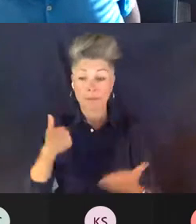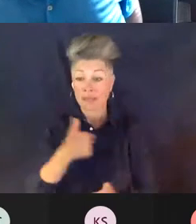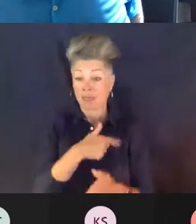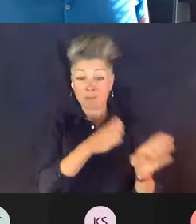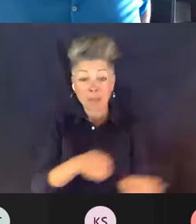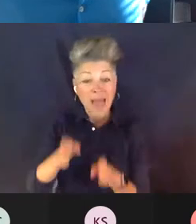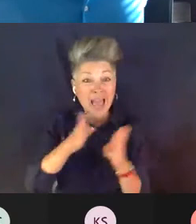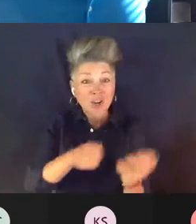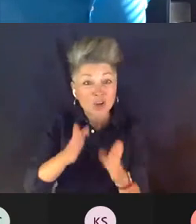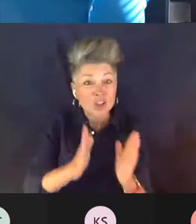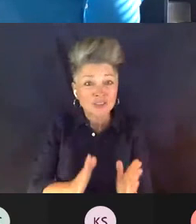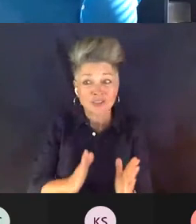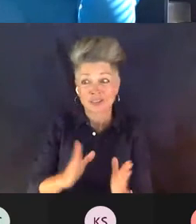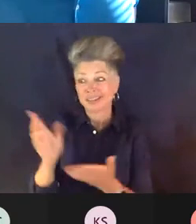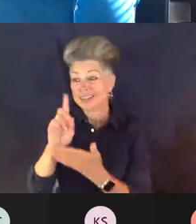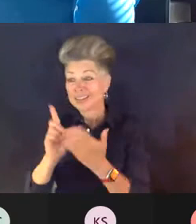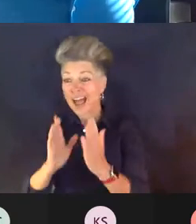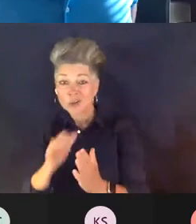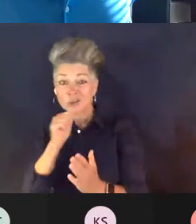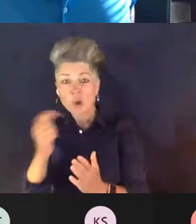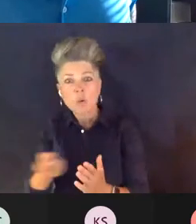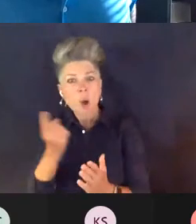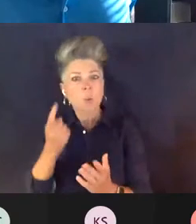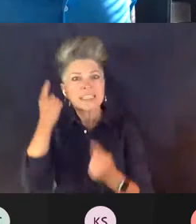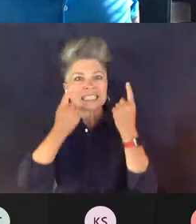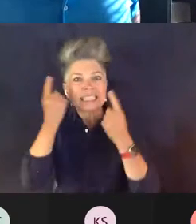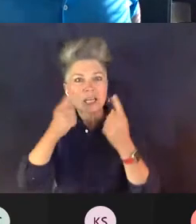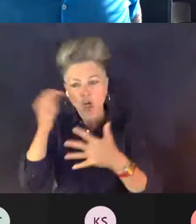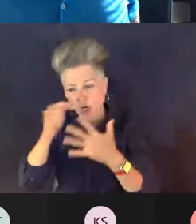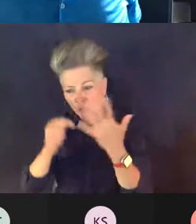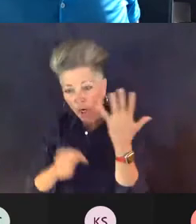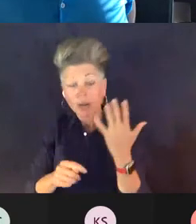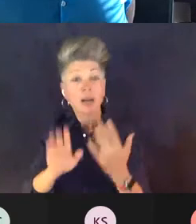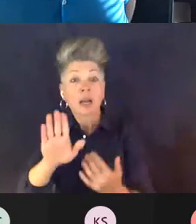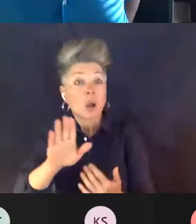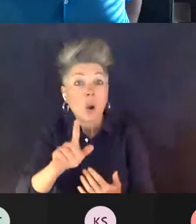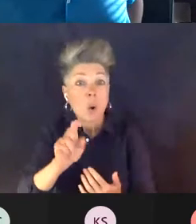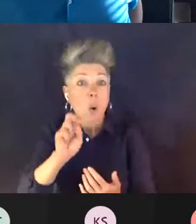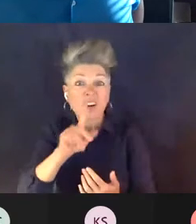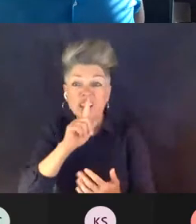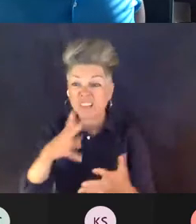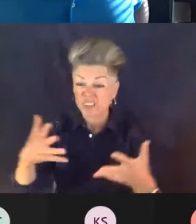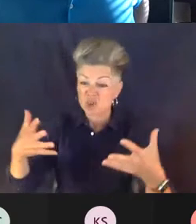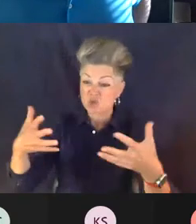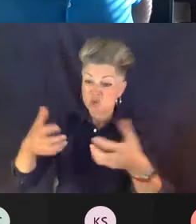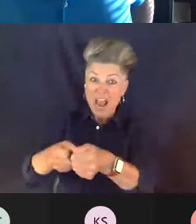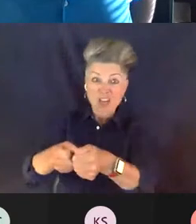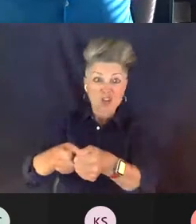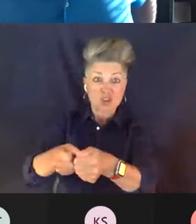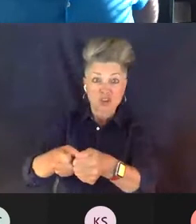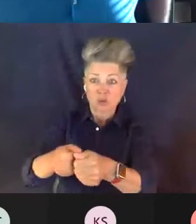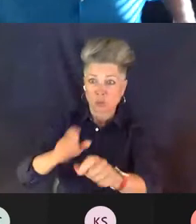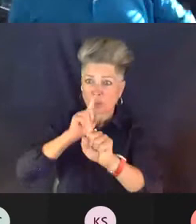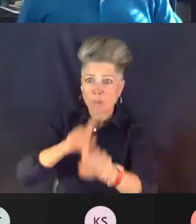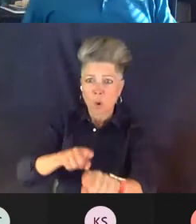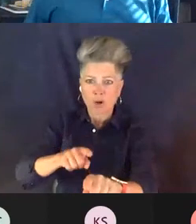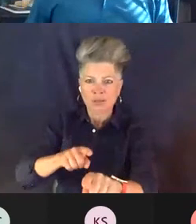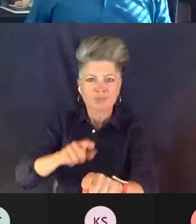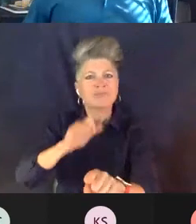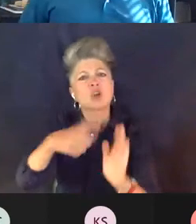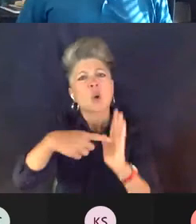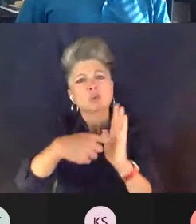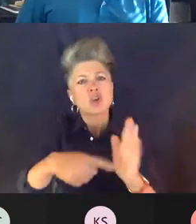designers, or even crash reports may show. So having a connection and